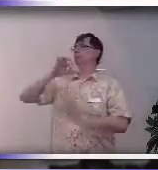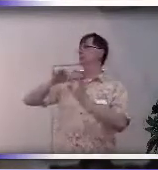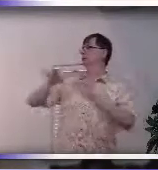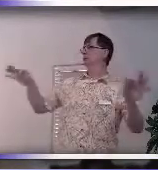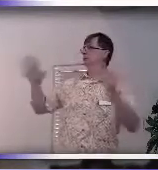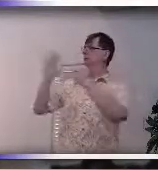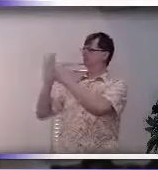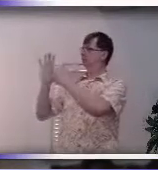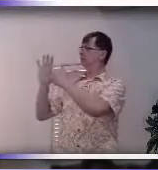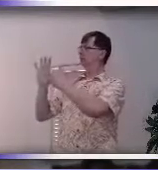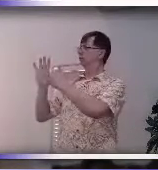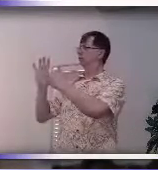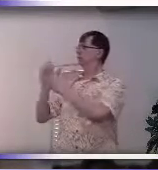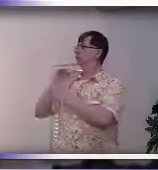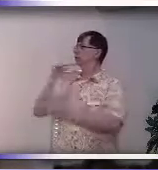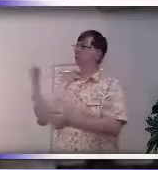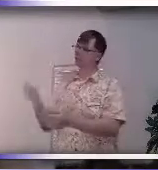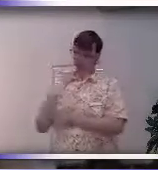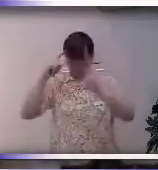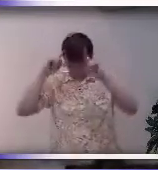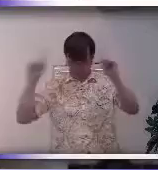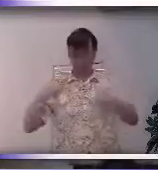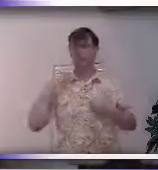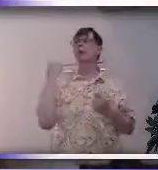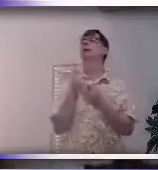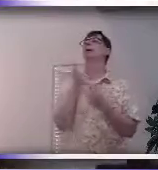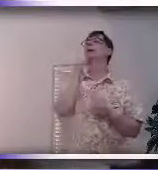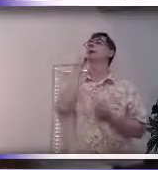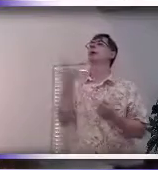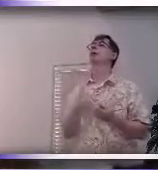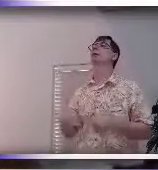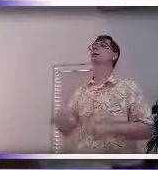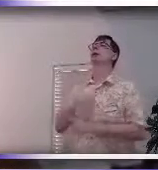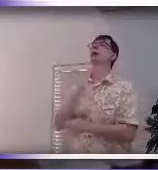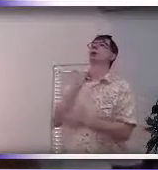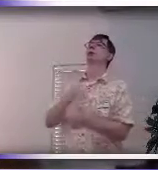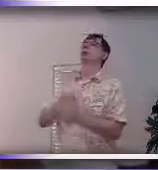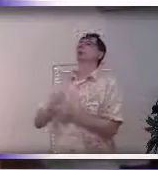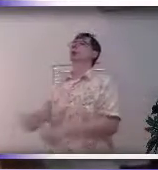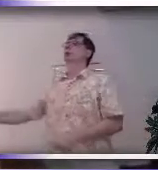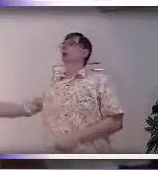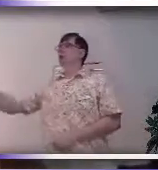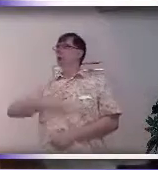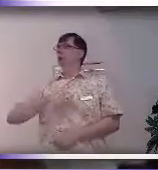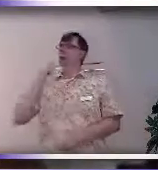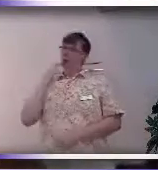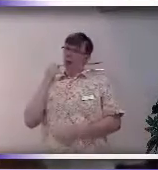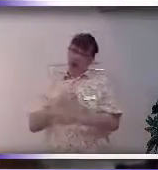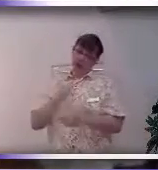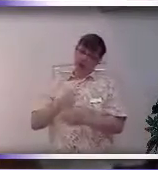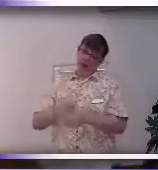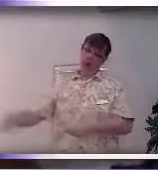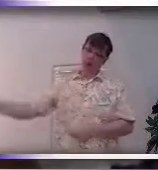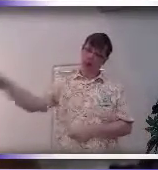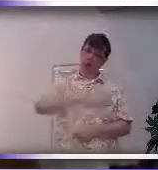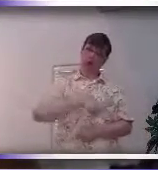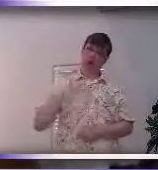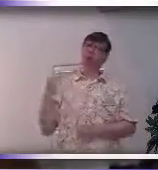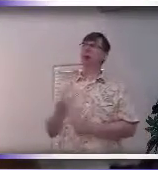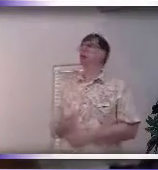it. We figure out what works for us, and we get to live in a way that works for us, but we